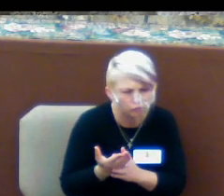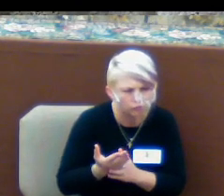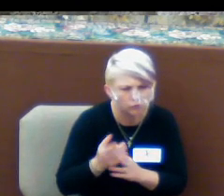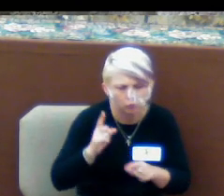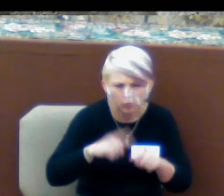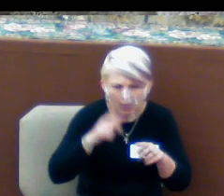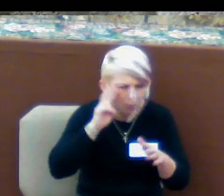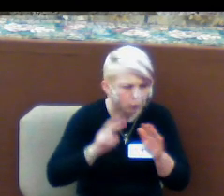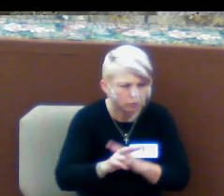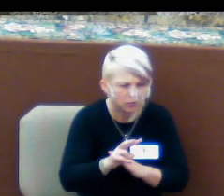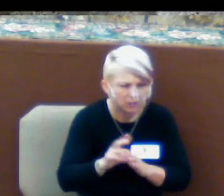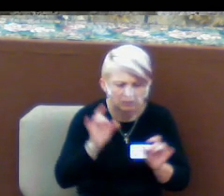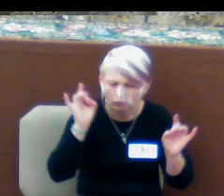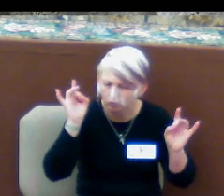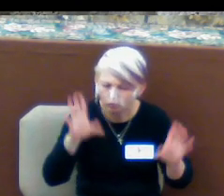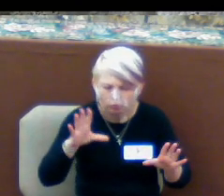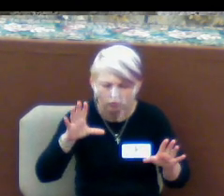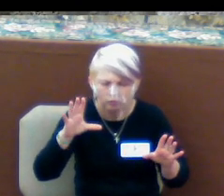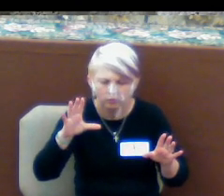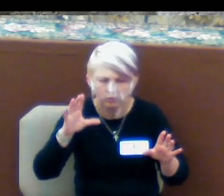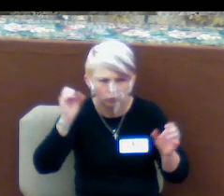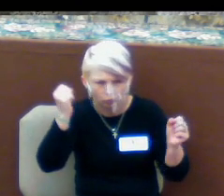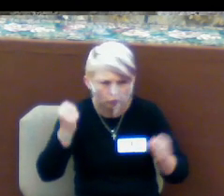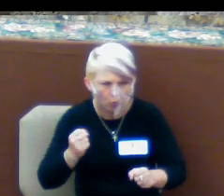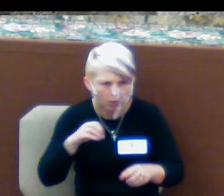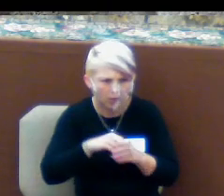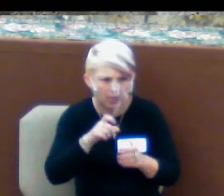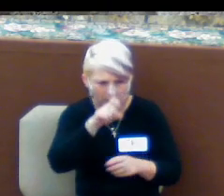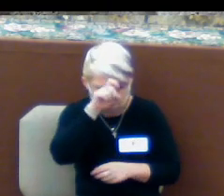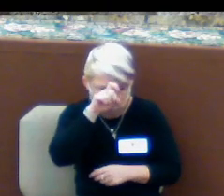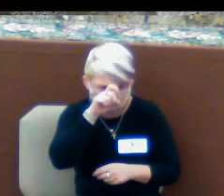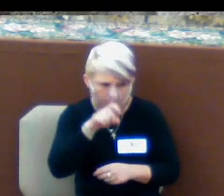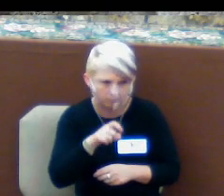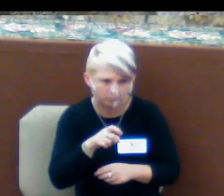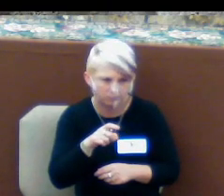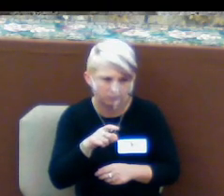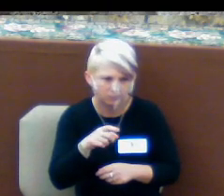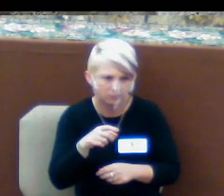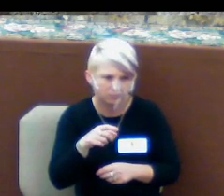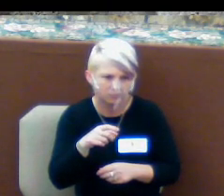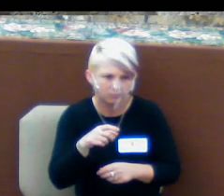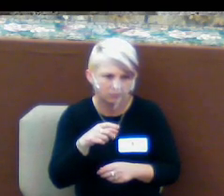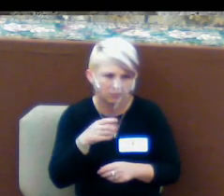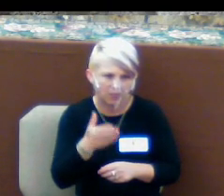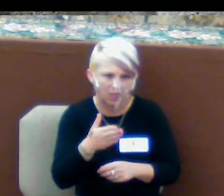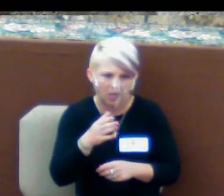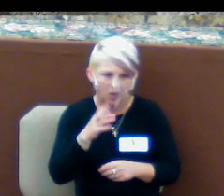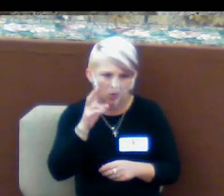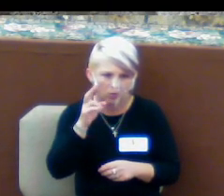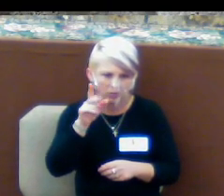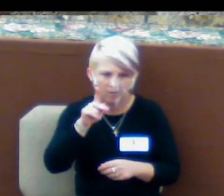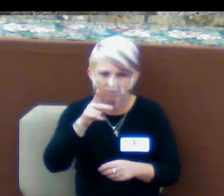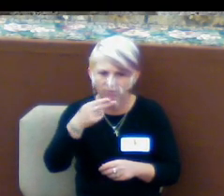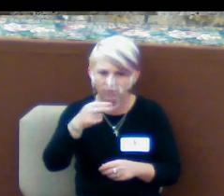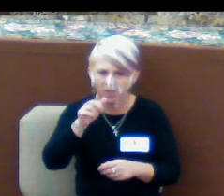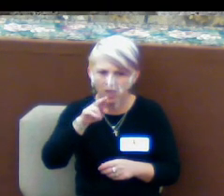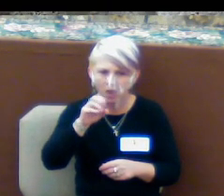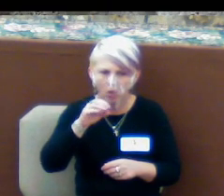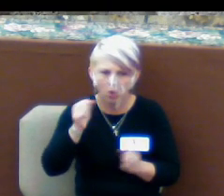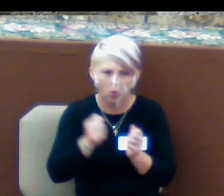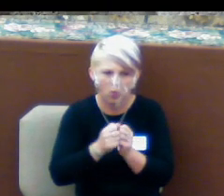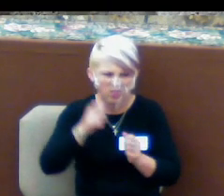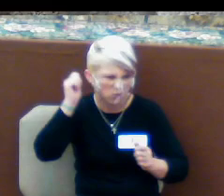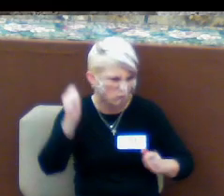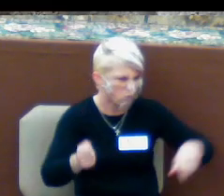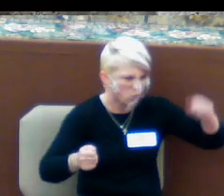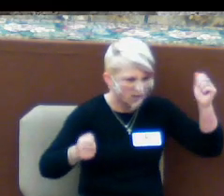unpredictable, ferocious, and hellish storm in Egypt. There was Pharaoh with his whips and bricks and bag of tricks.